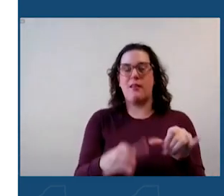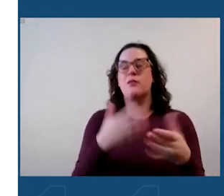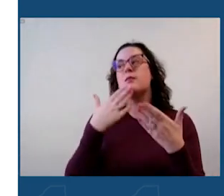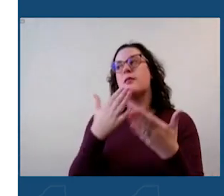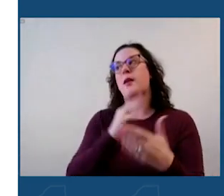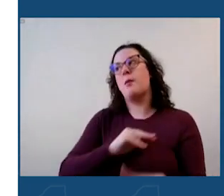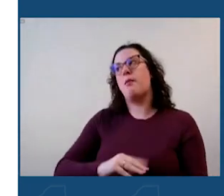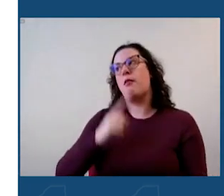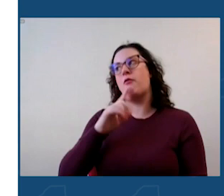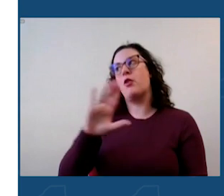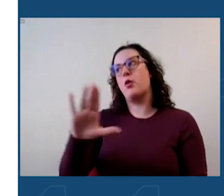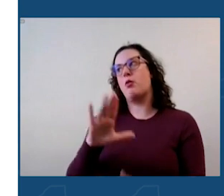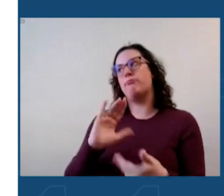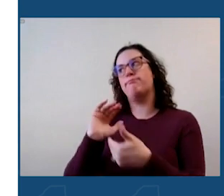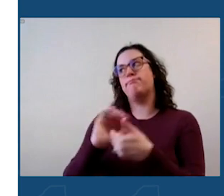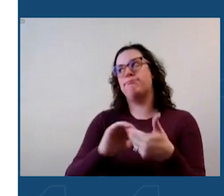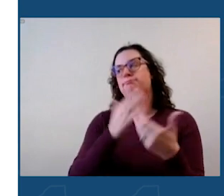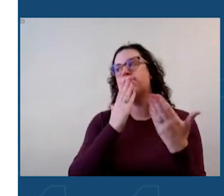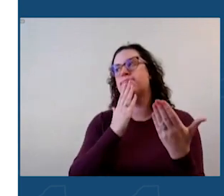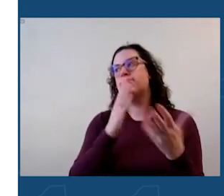your partnership.